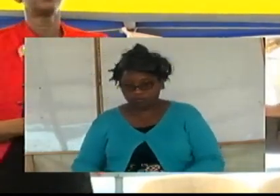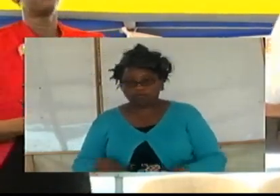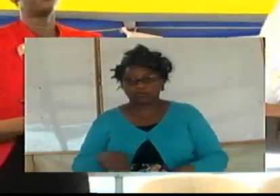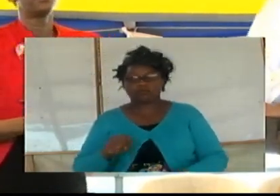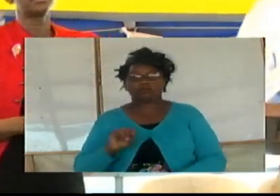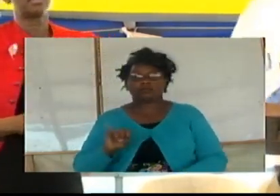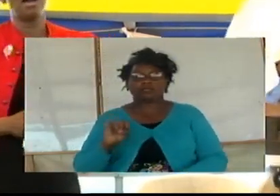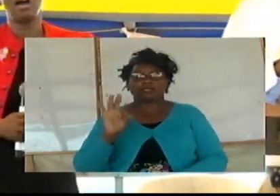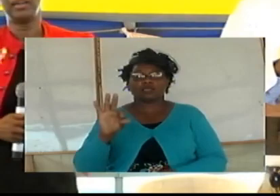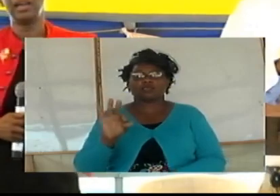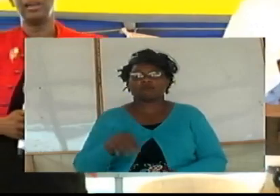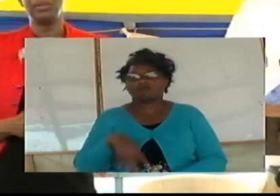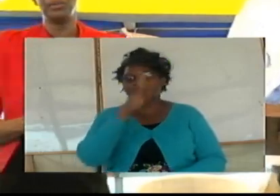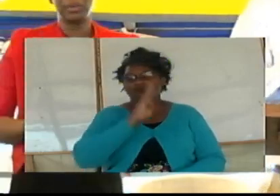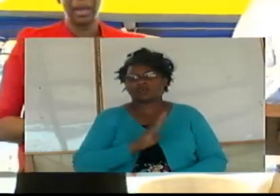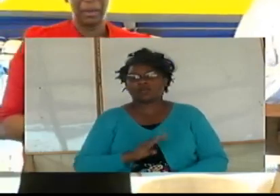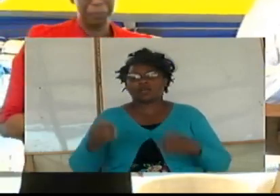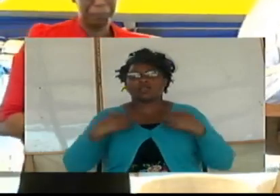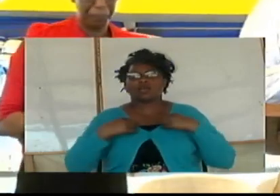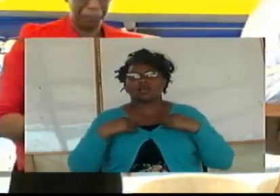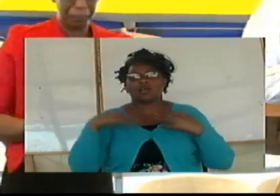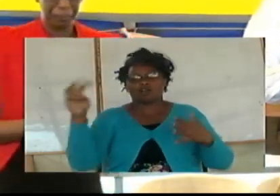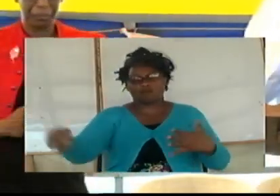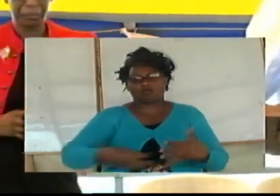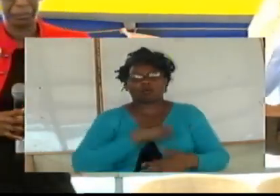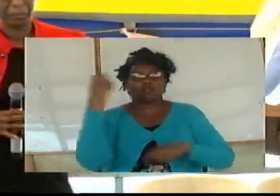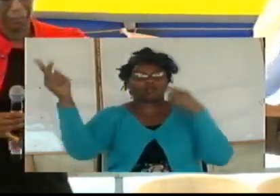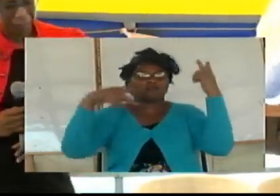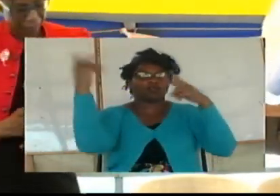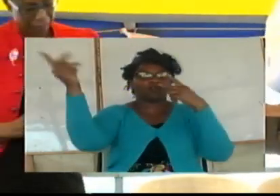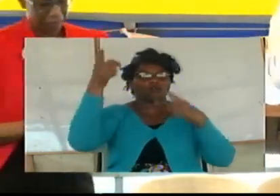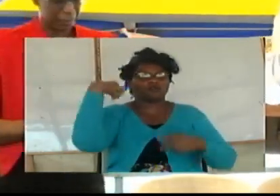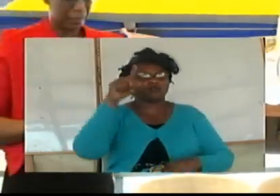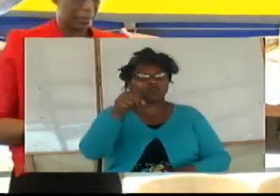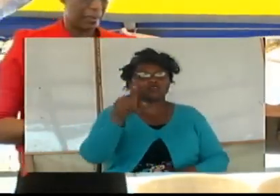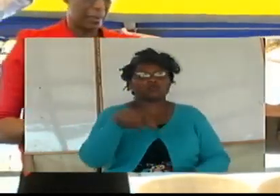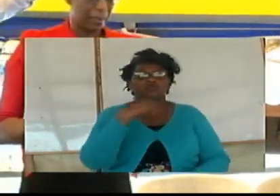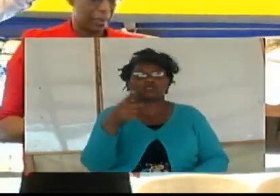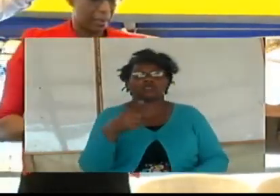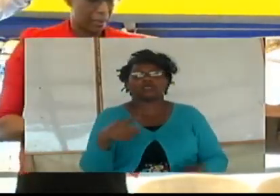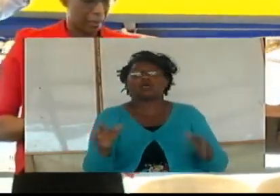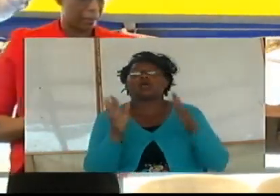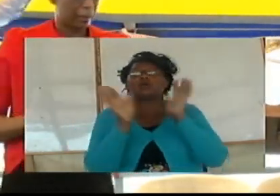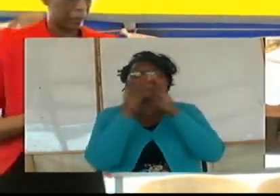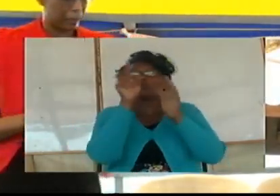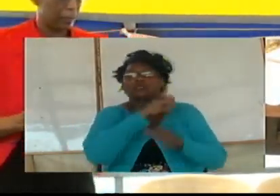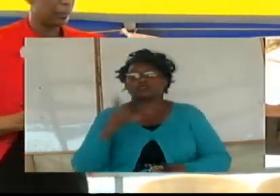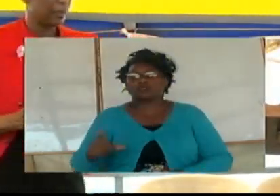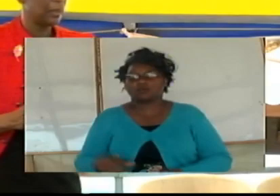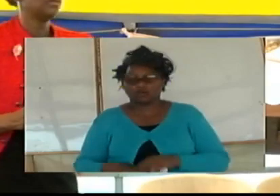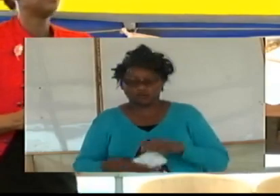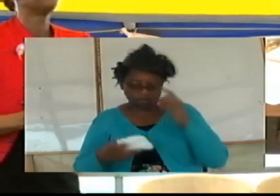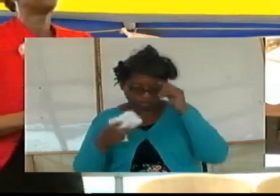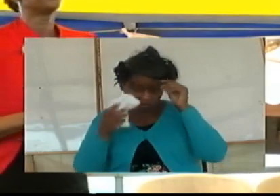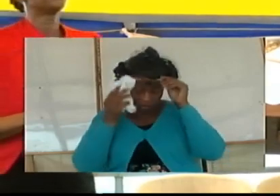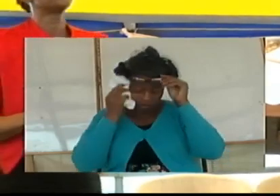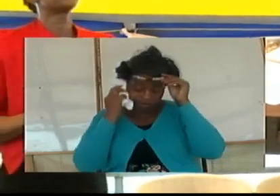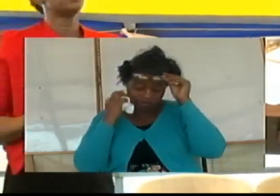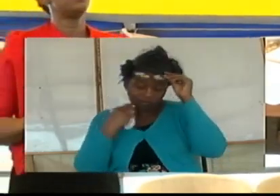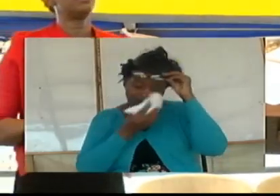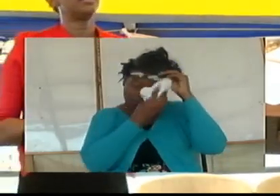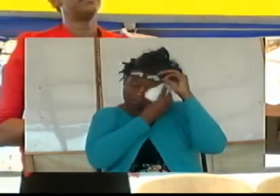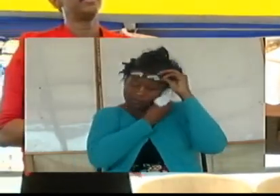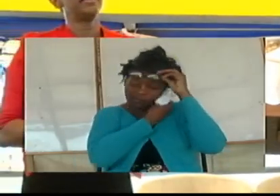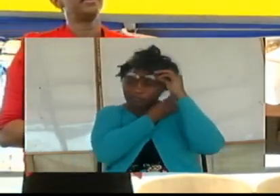Lord. Praise God, hallelujah. Death could not hold him down. Bible said that he